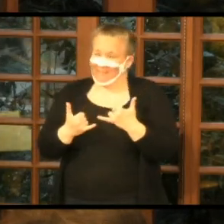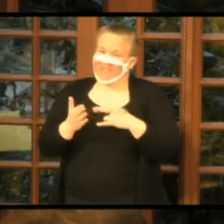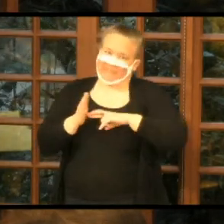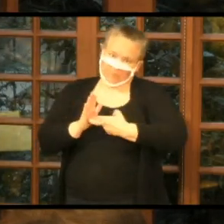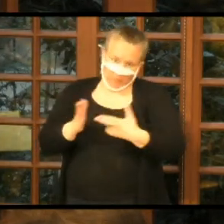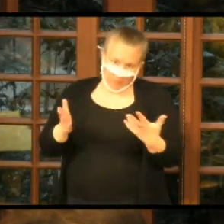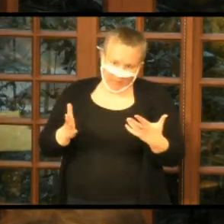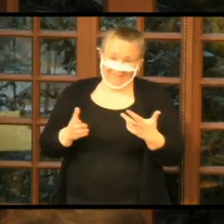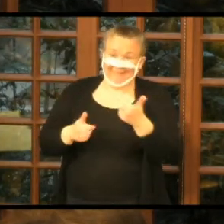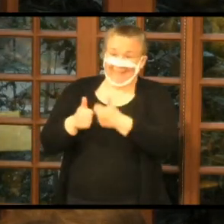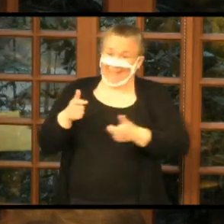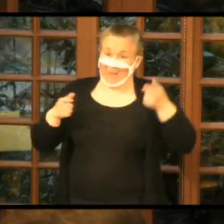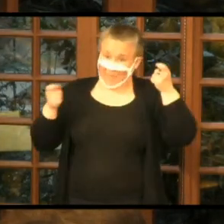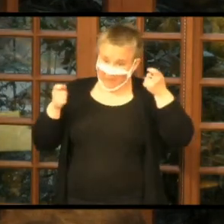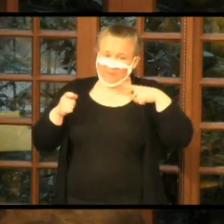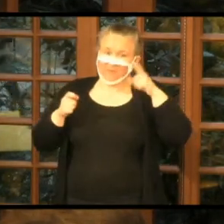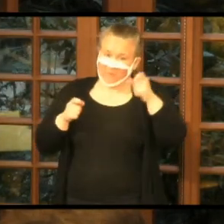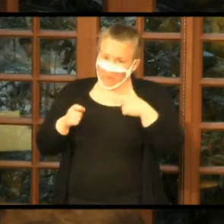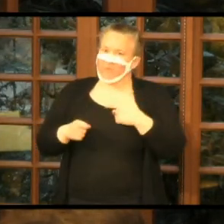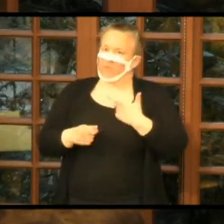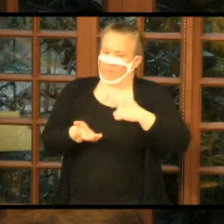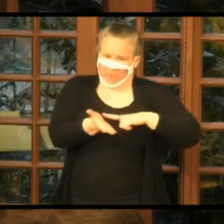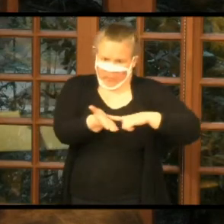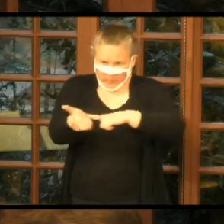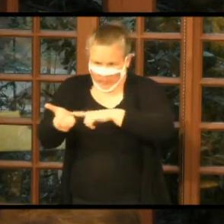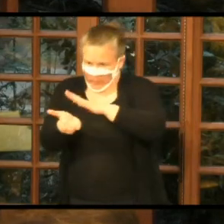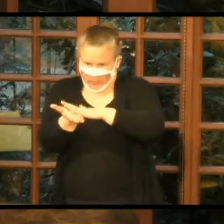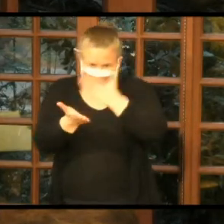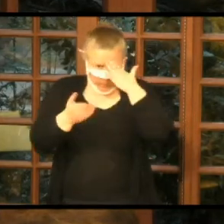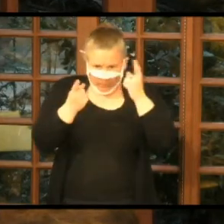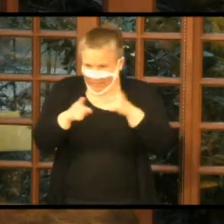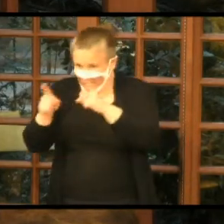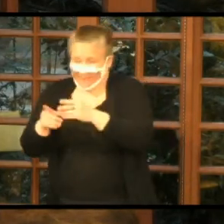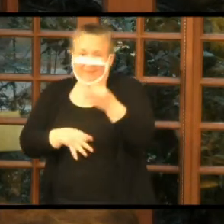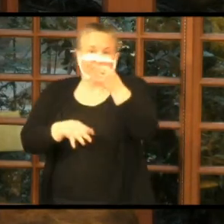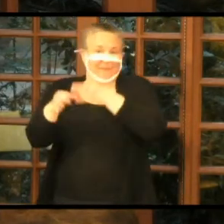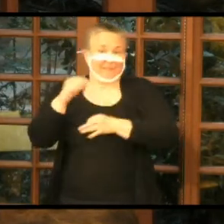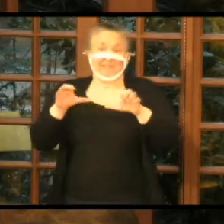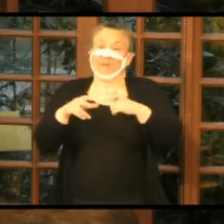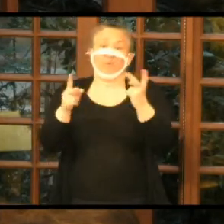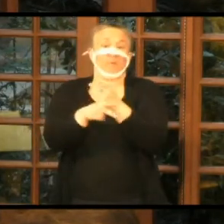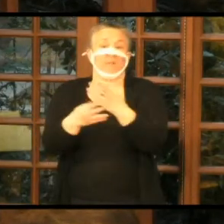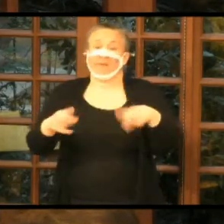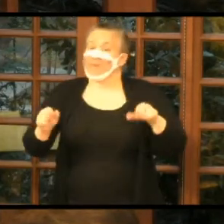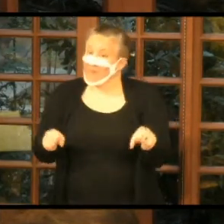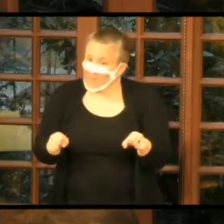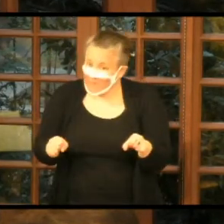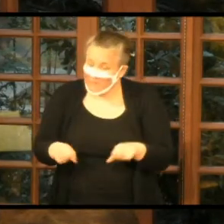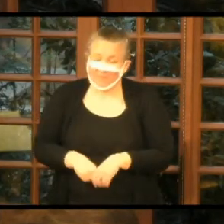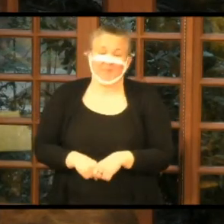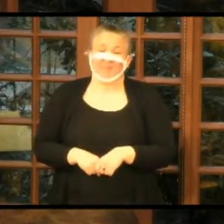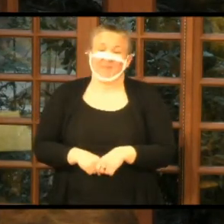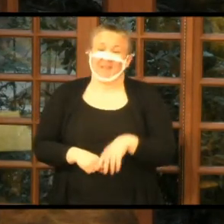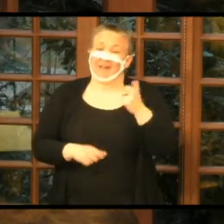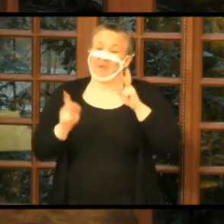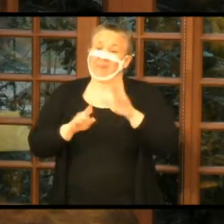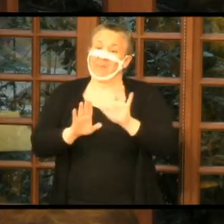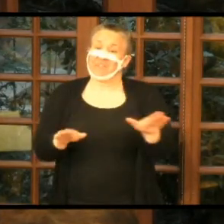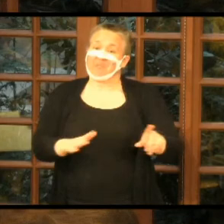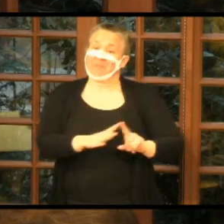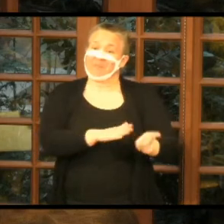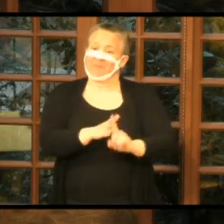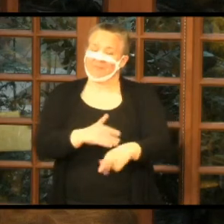As headmistress, she is supposed to have her finger on the pulse of the school. Instead, she has done the worst thing possible. She has lost other people's